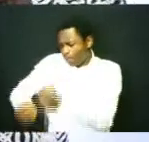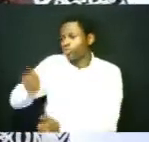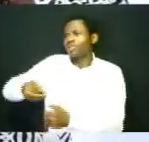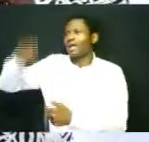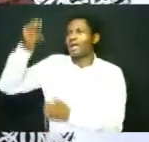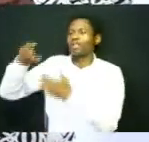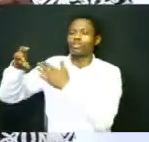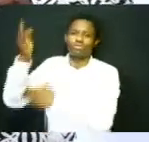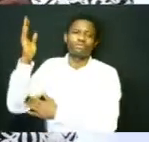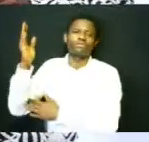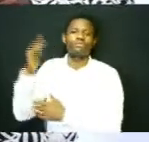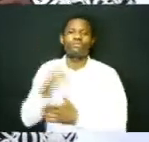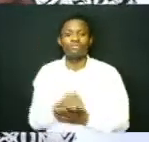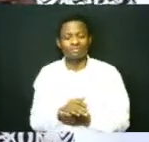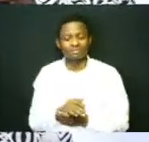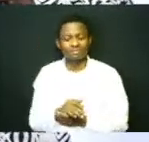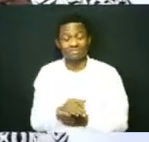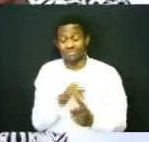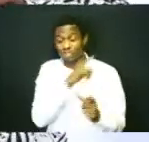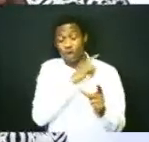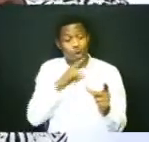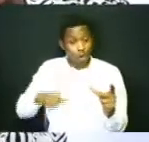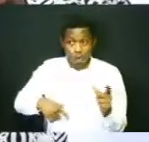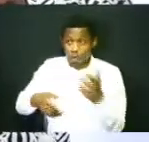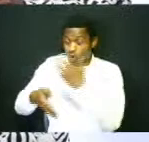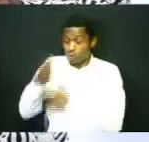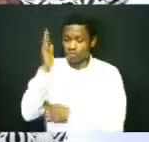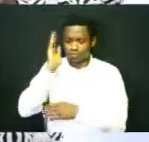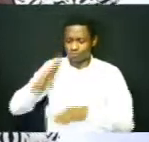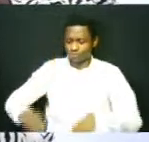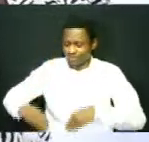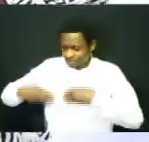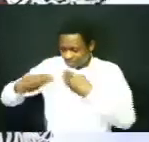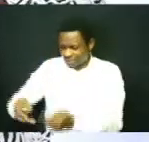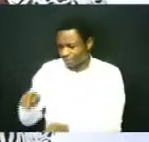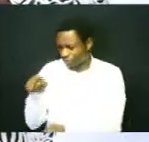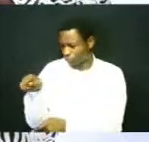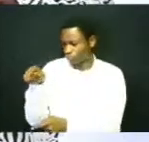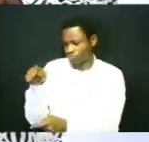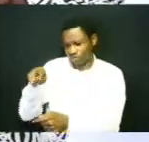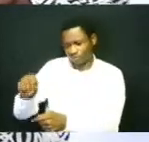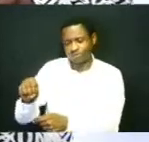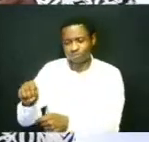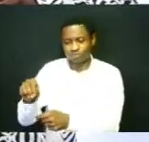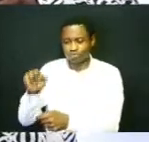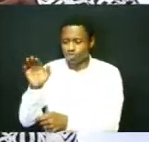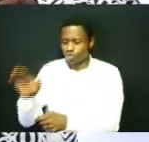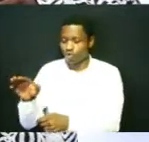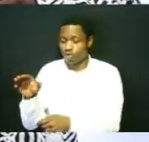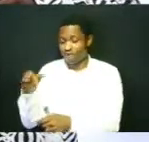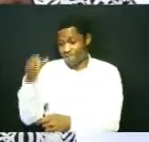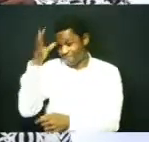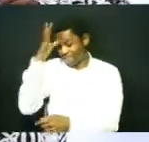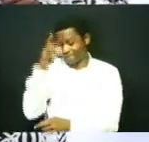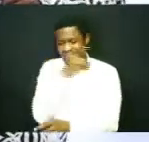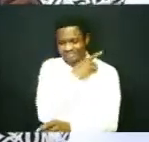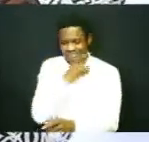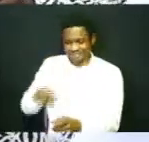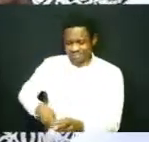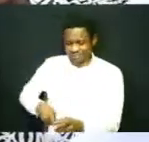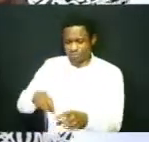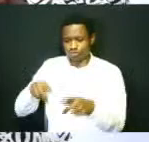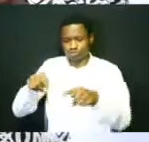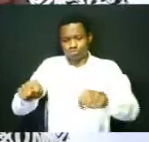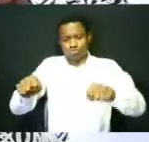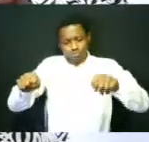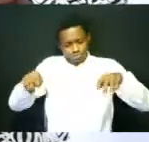And the Lord God will give to him the throne of his father David, and he will reign over the